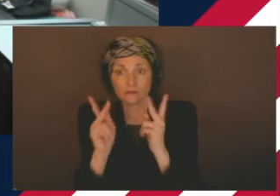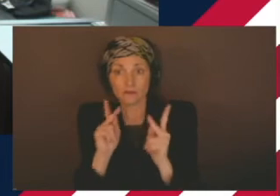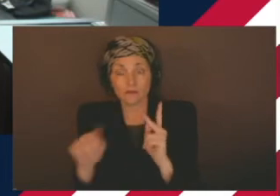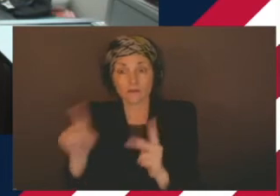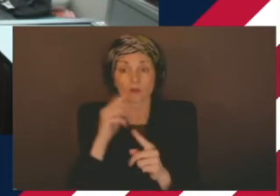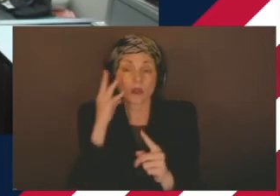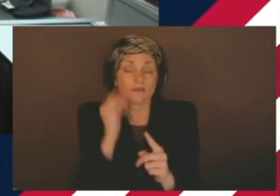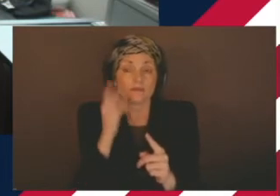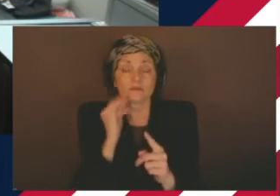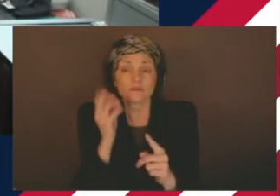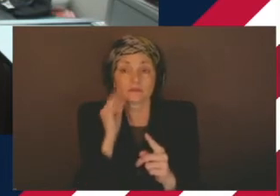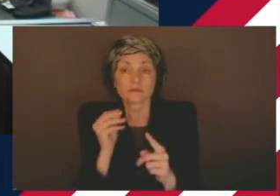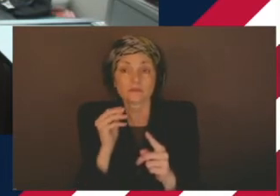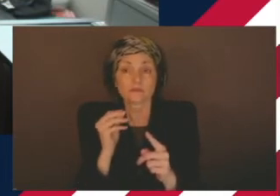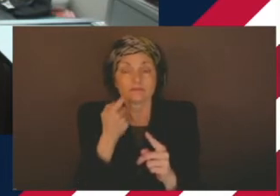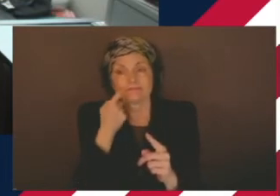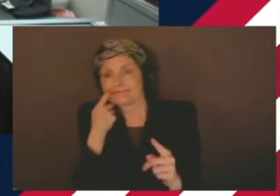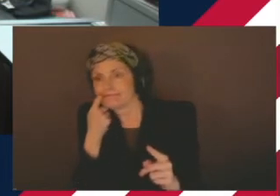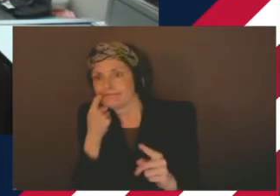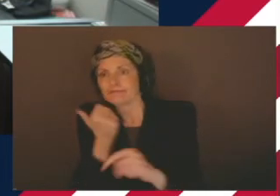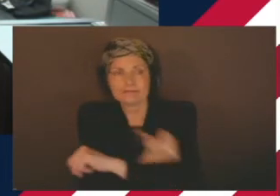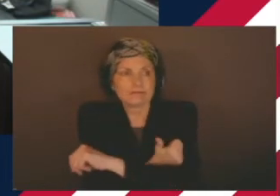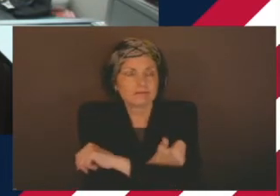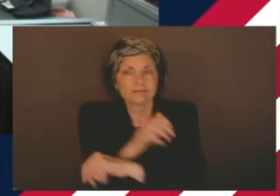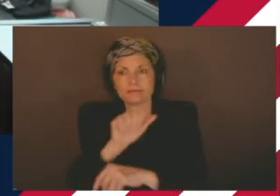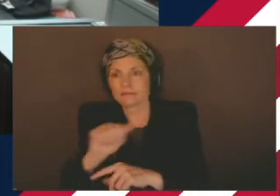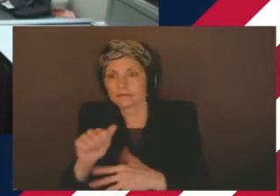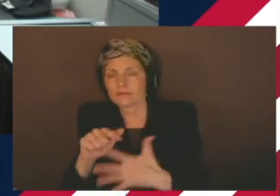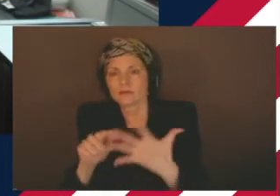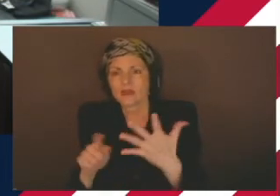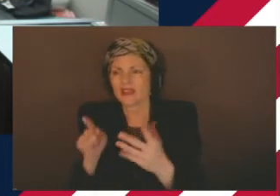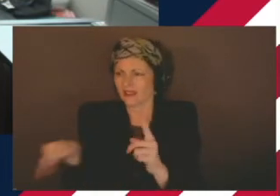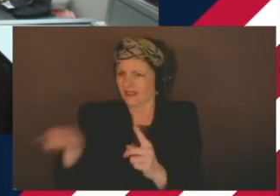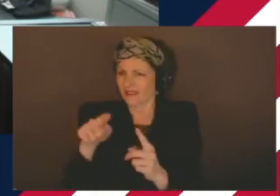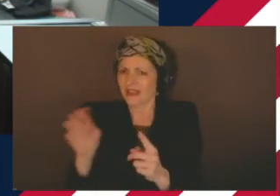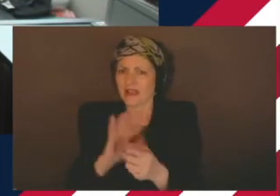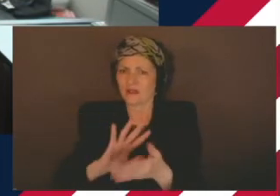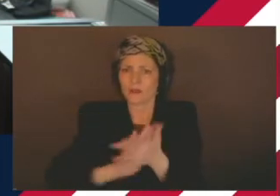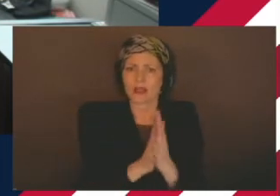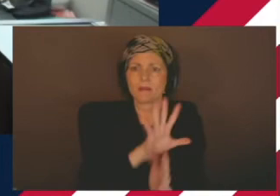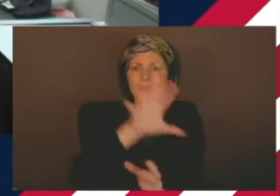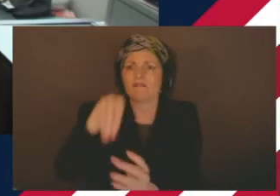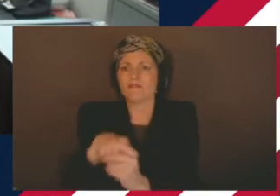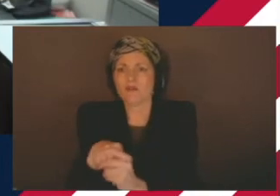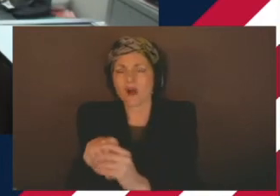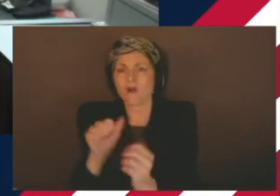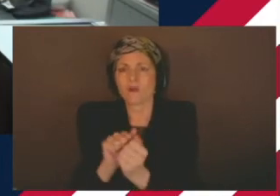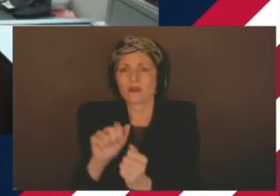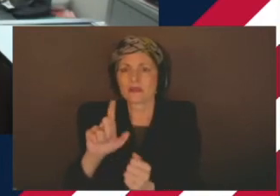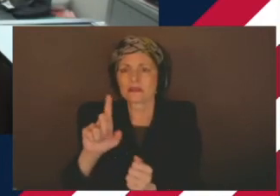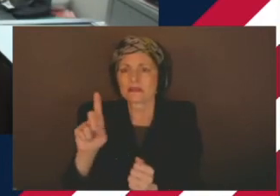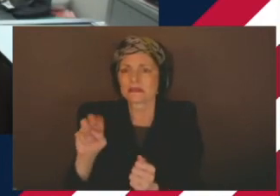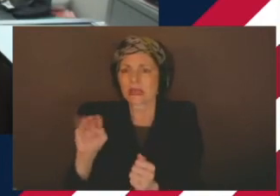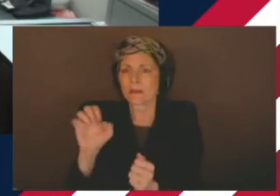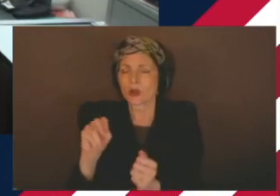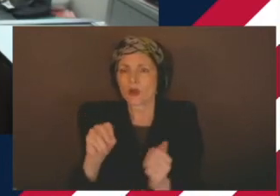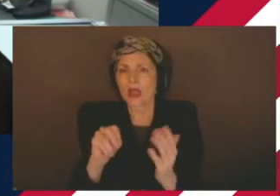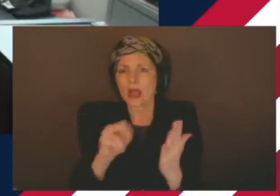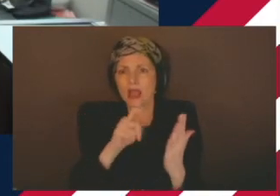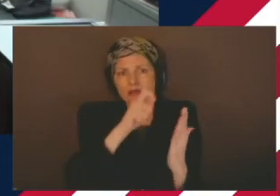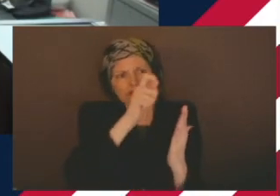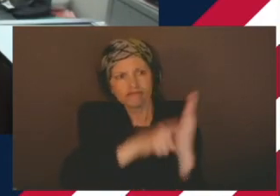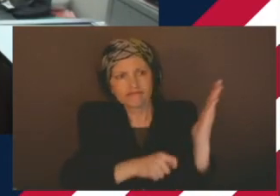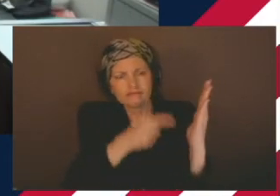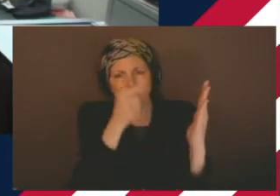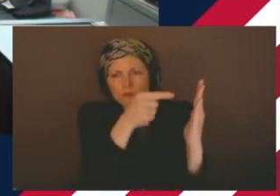our stories, but get involved in the Democratic platform, get involved in our local communities, let people